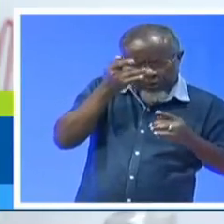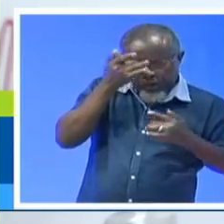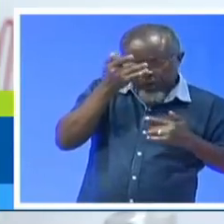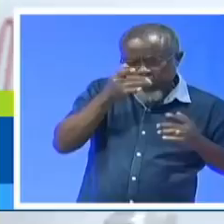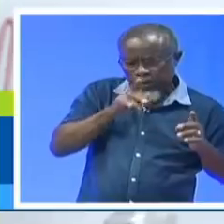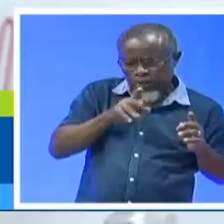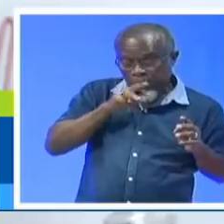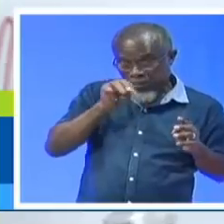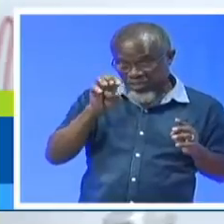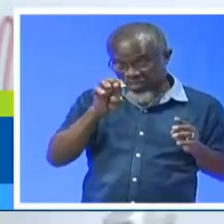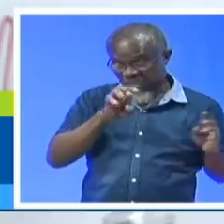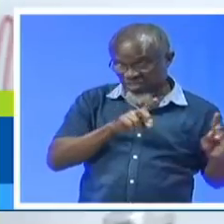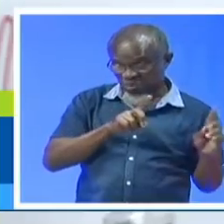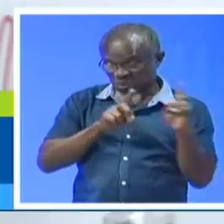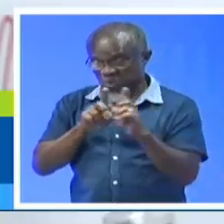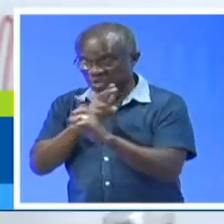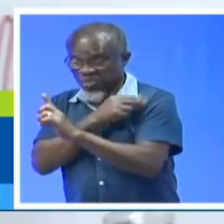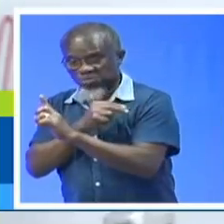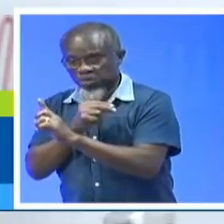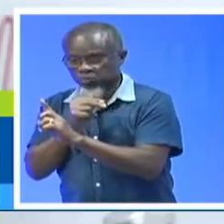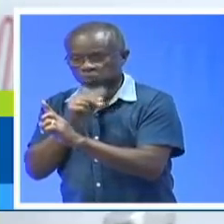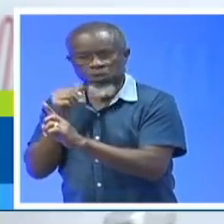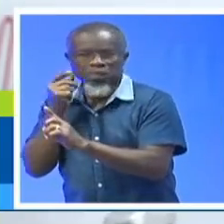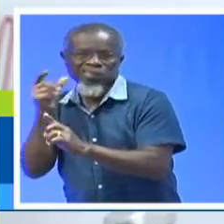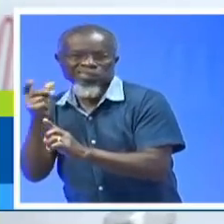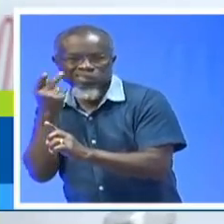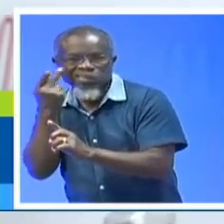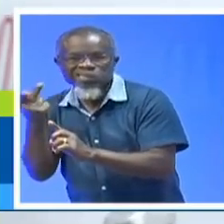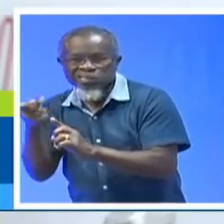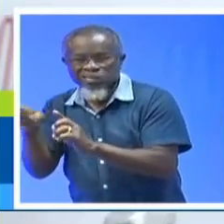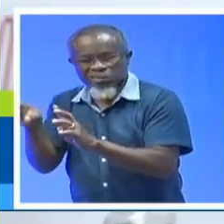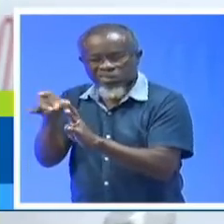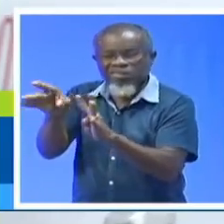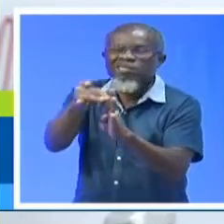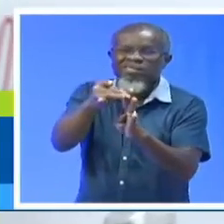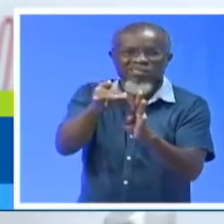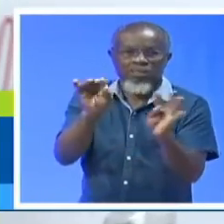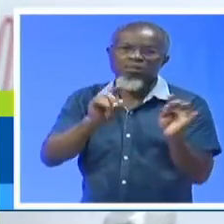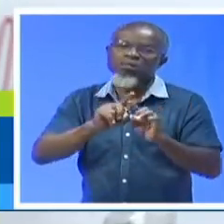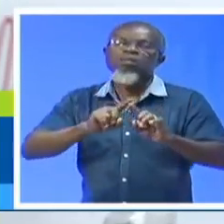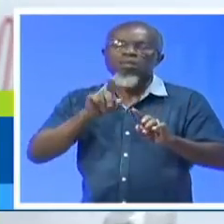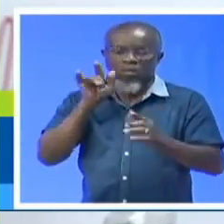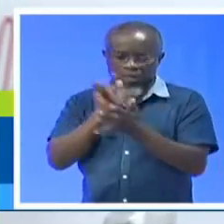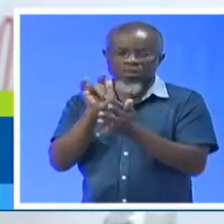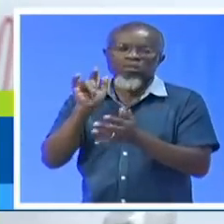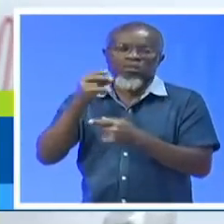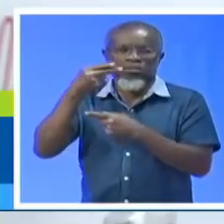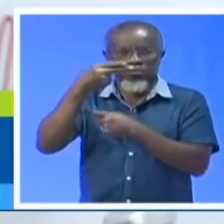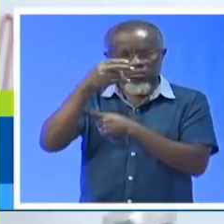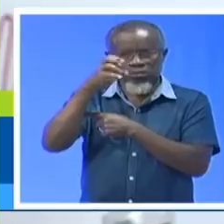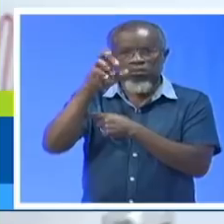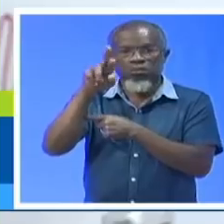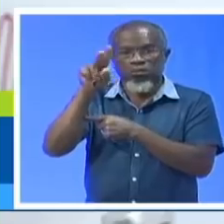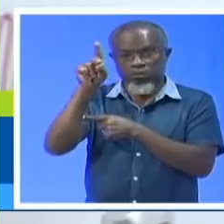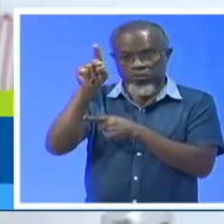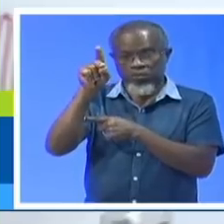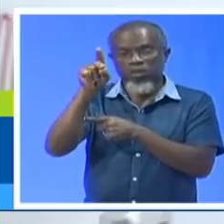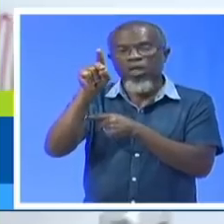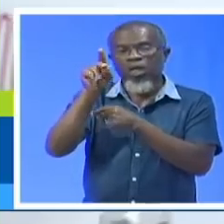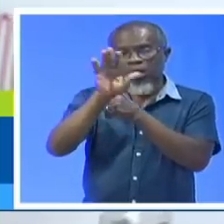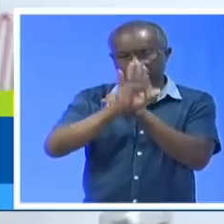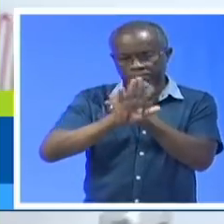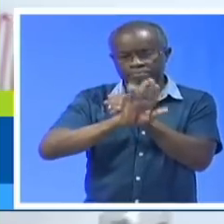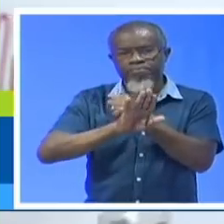that level of immunity, the higher we get with immunizing the population, the higher the level of, or percentage of immunized individuals is in